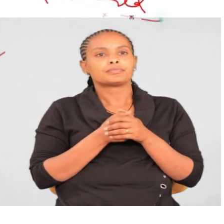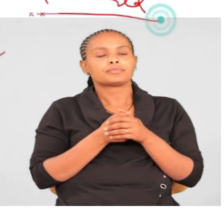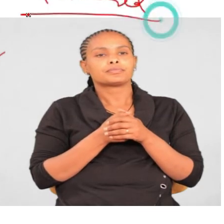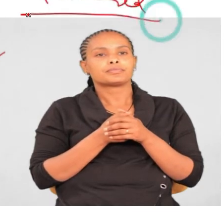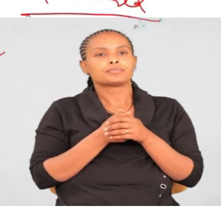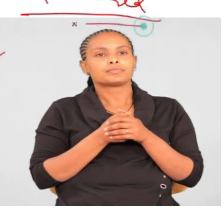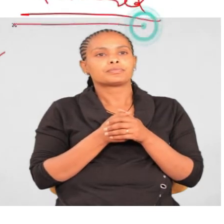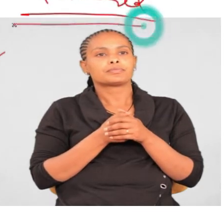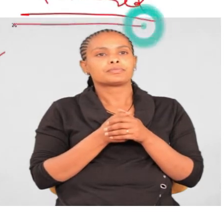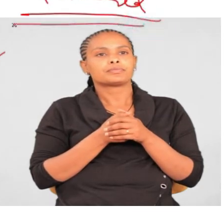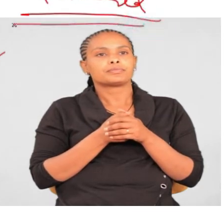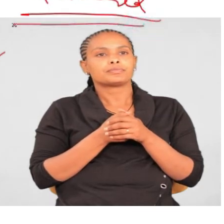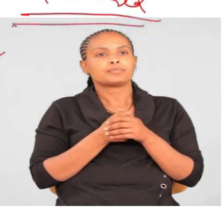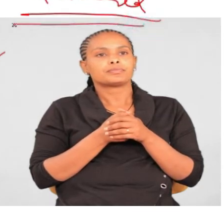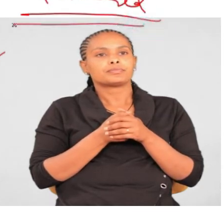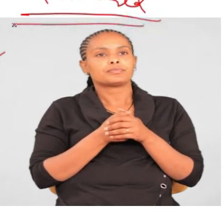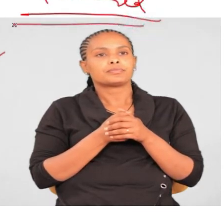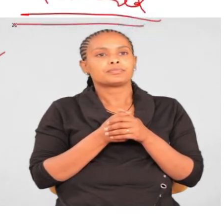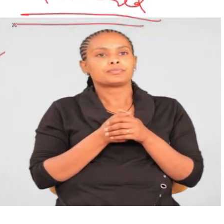Decreased.